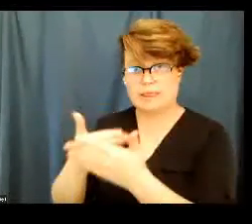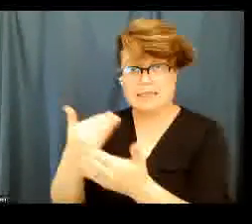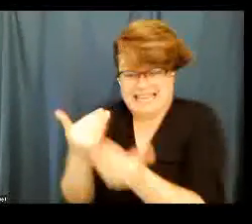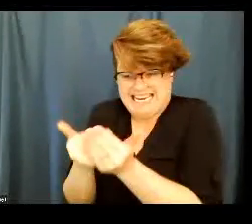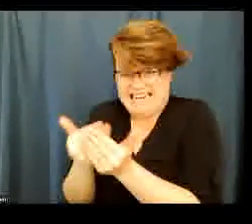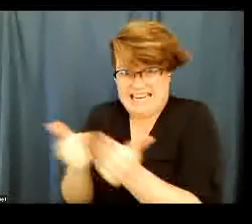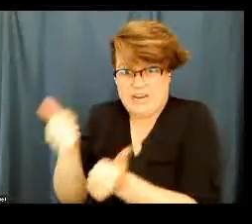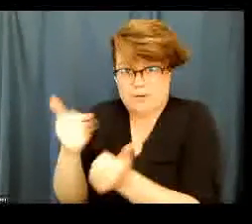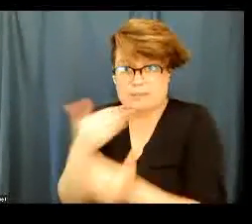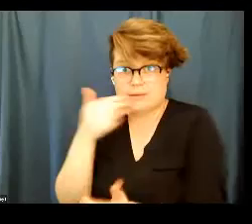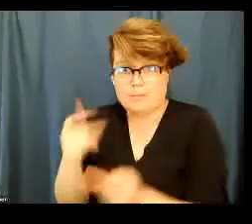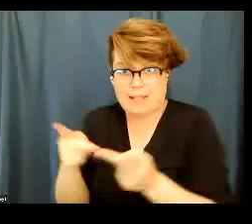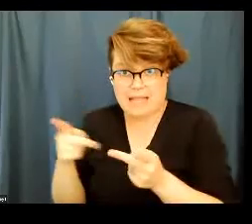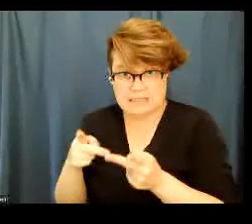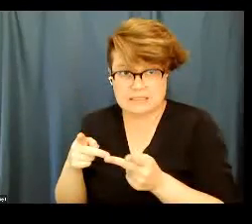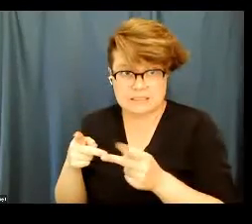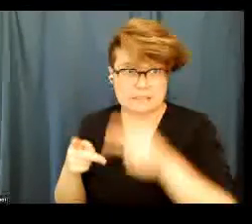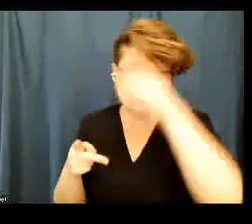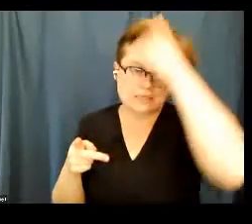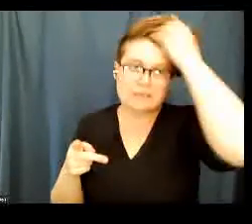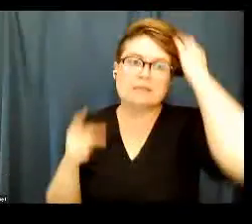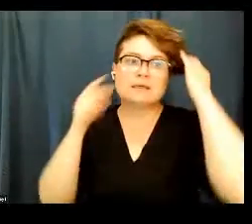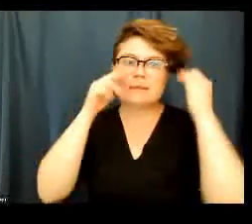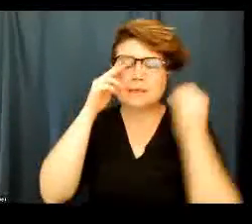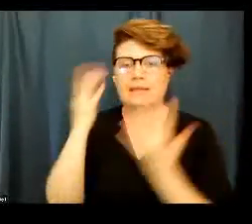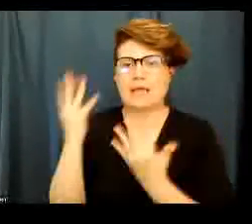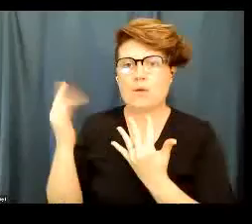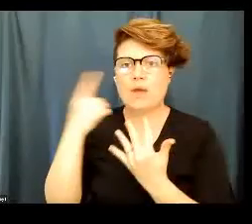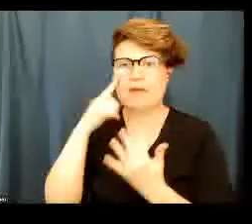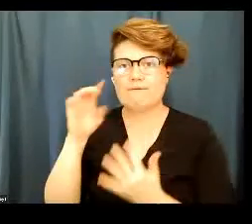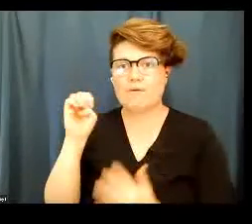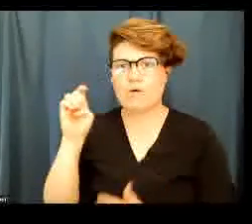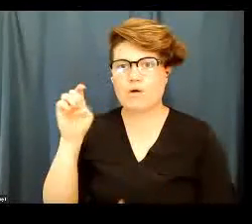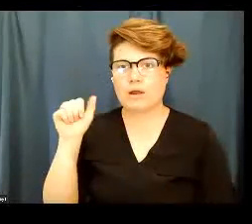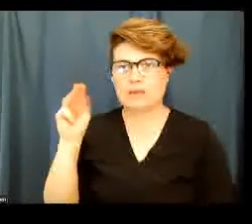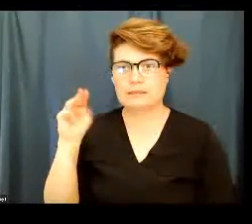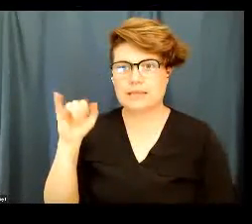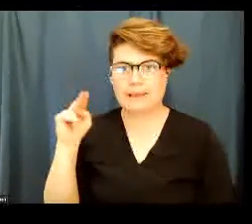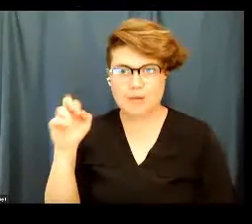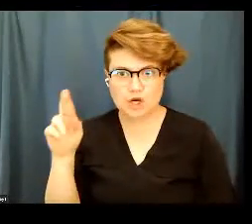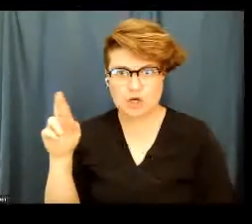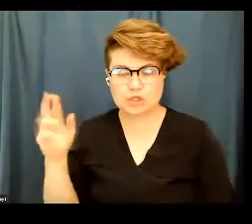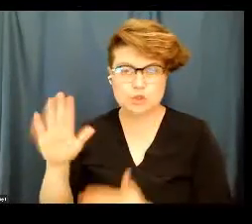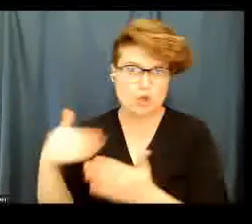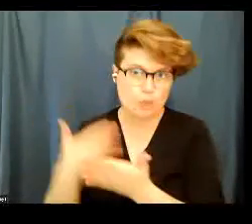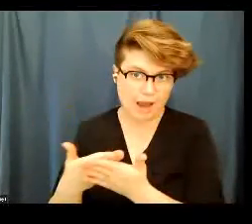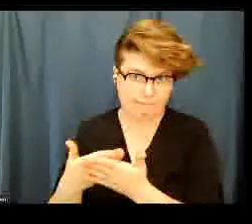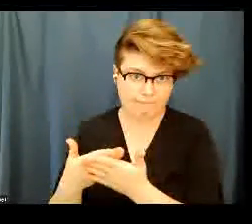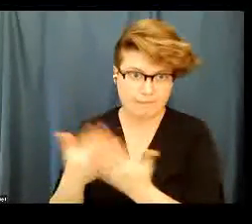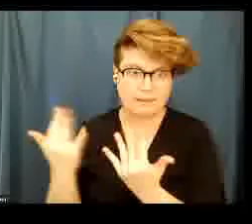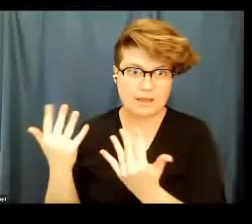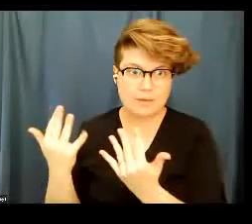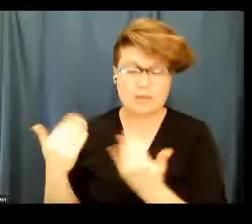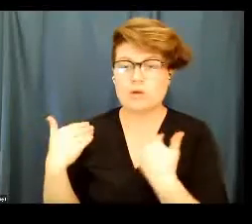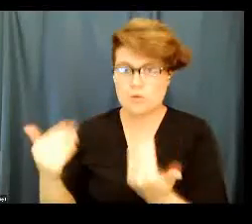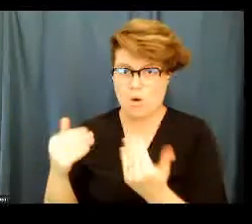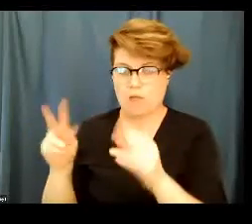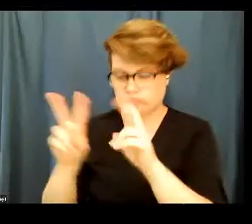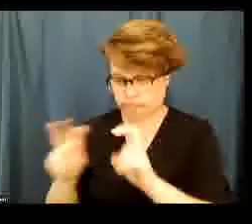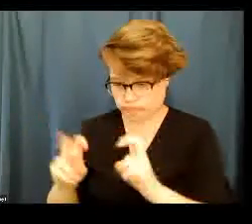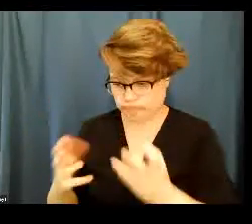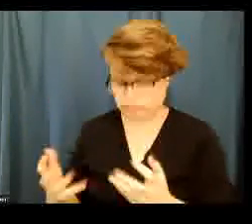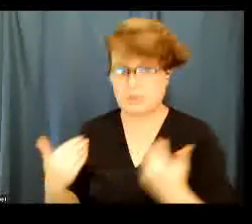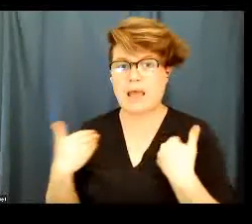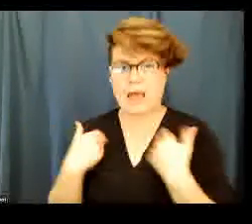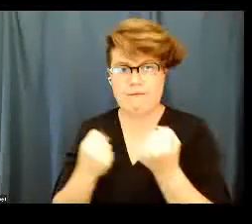wait for the examiner to arrive. Once they get there, they do receive the exam and they do talk to an advocate,